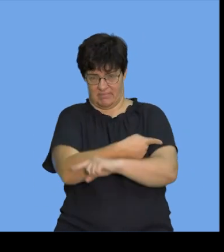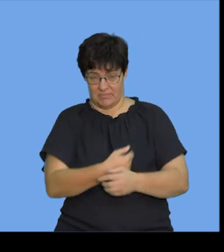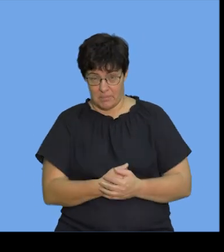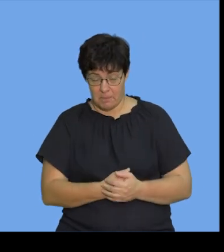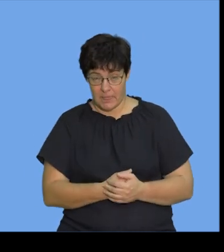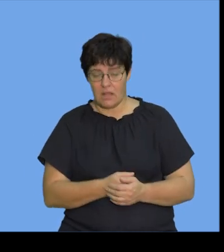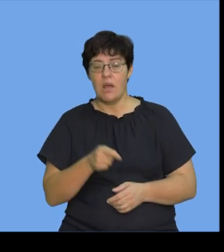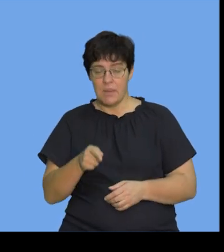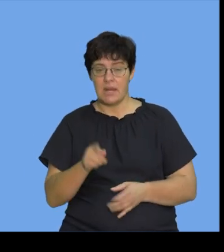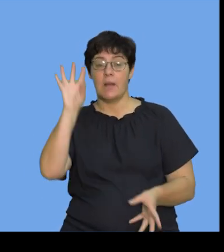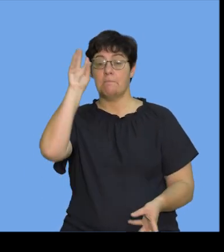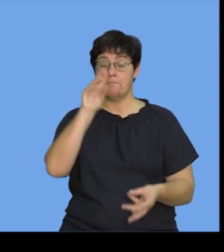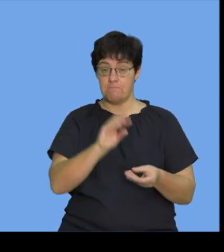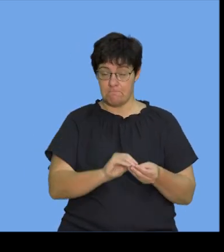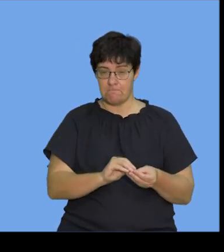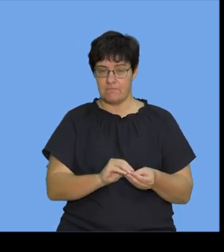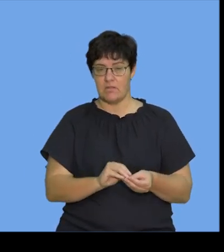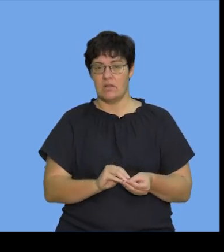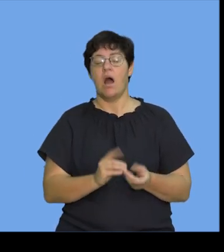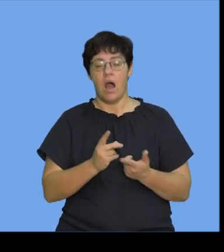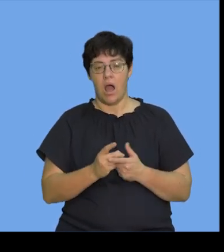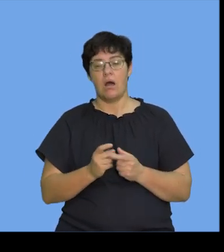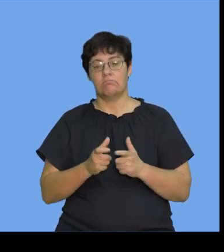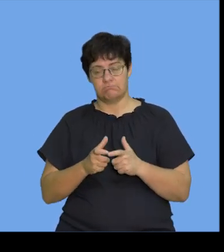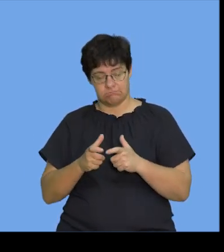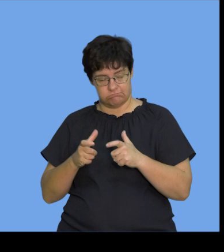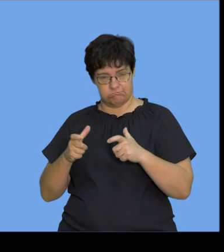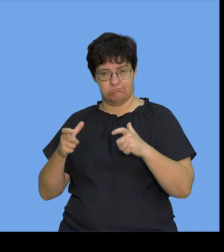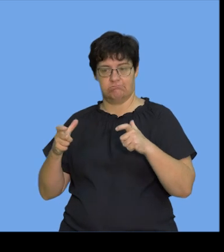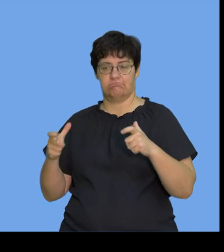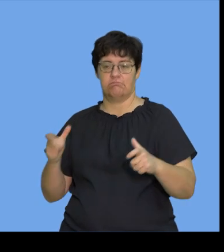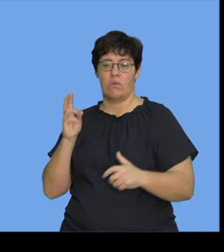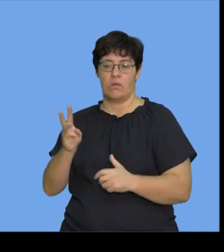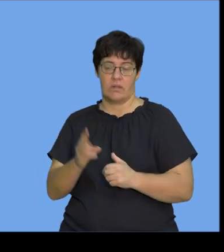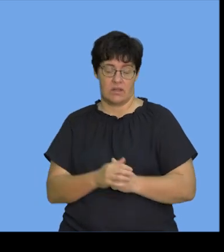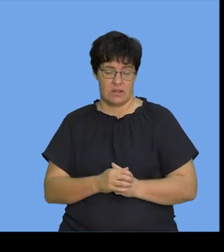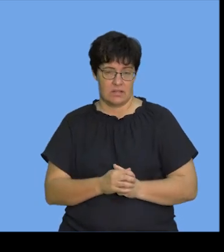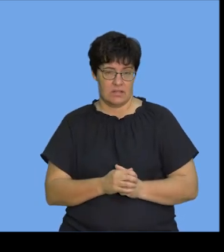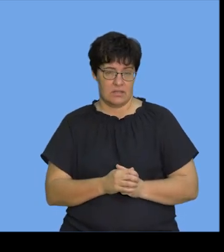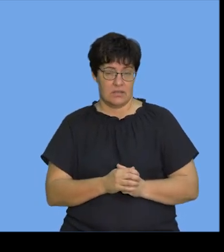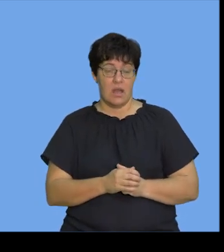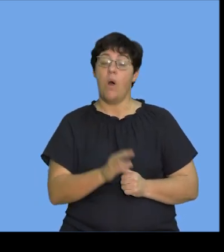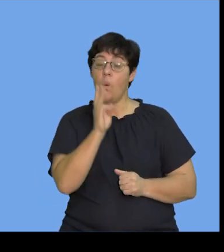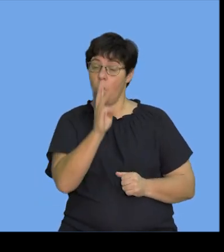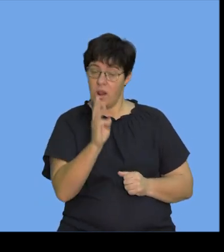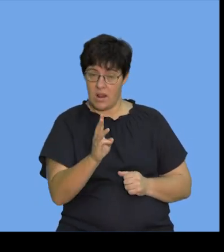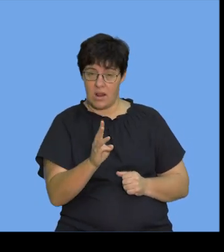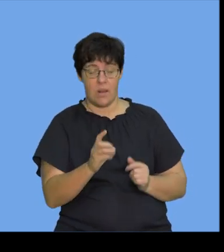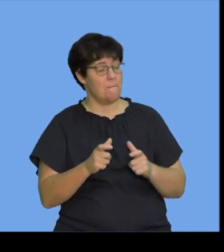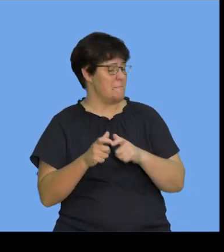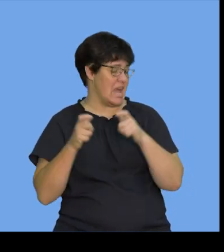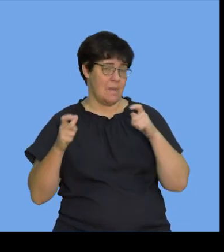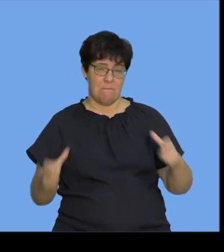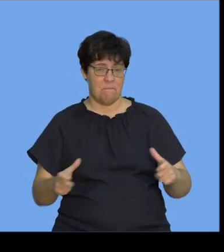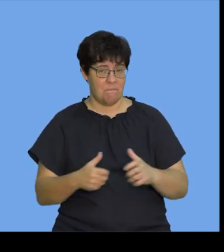that the sum will become very, very, very large, right? The sum will be very large.